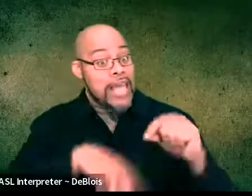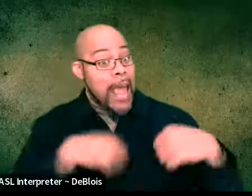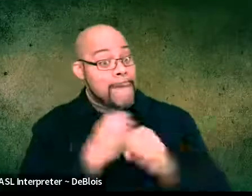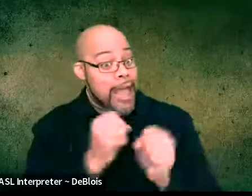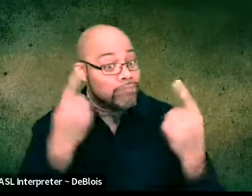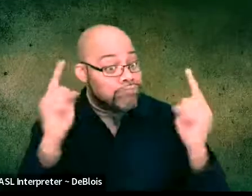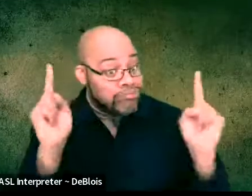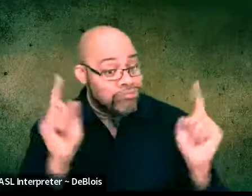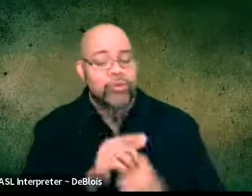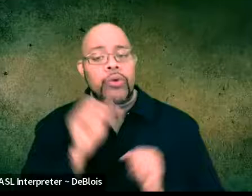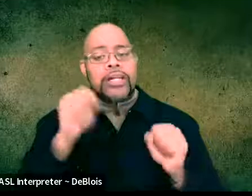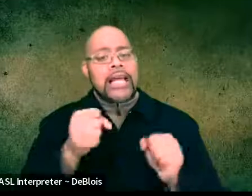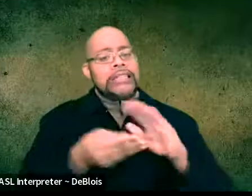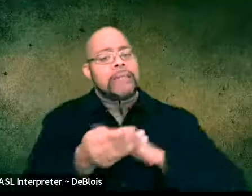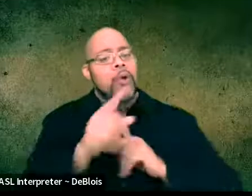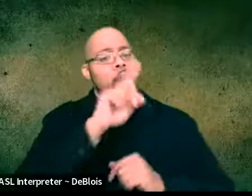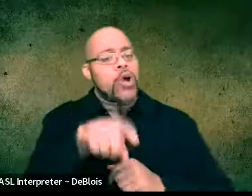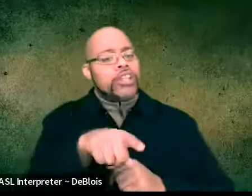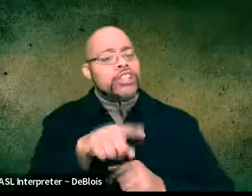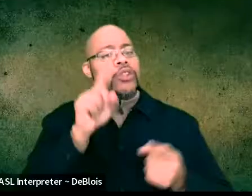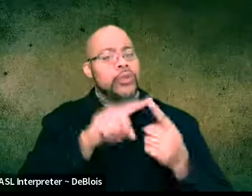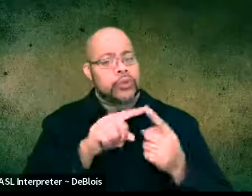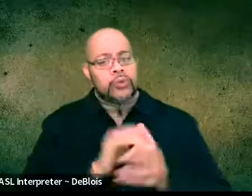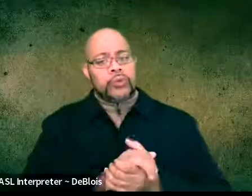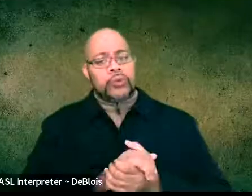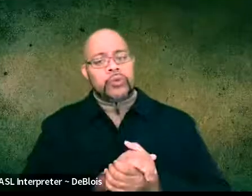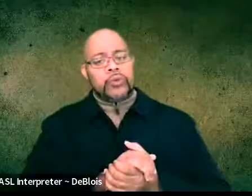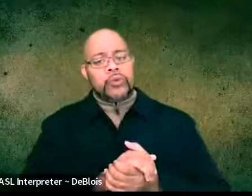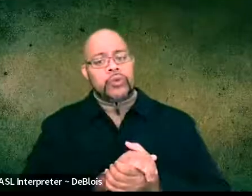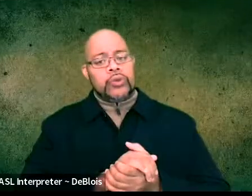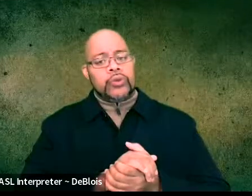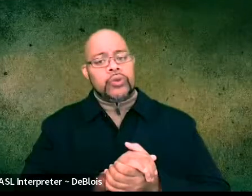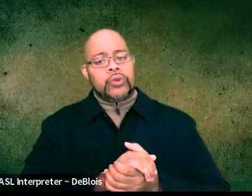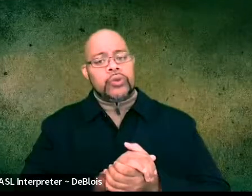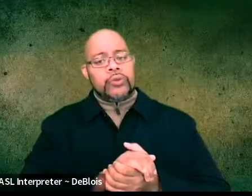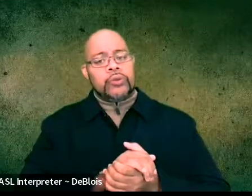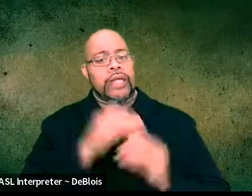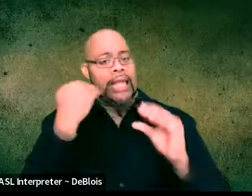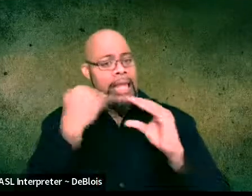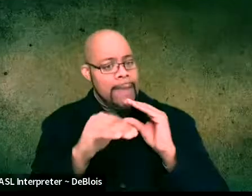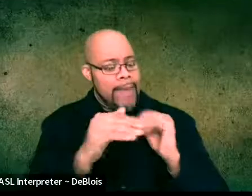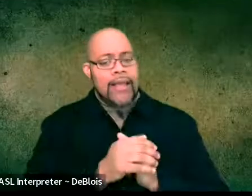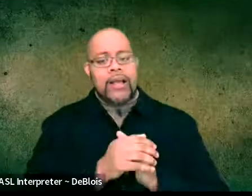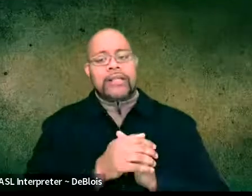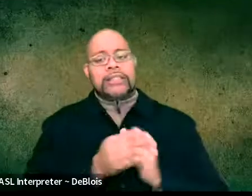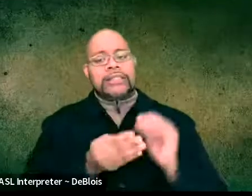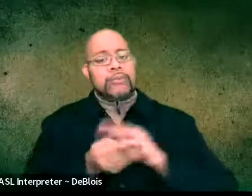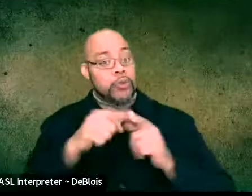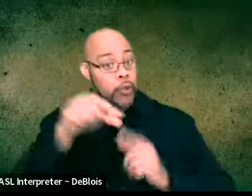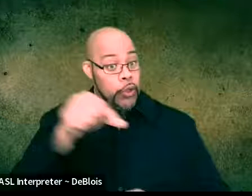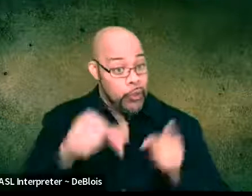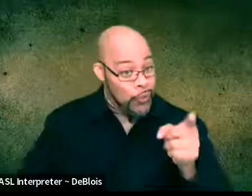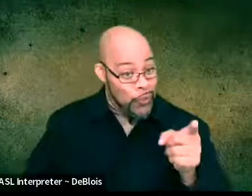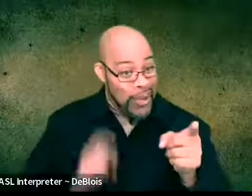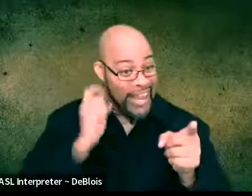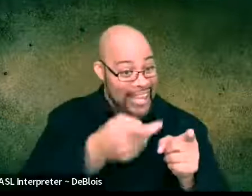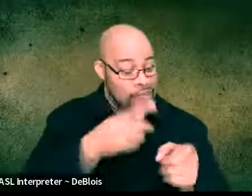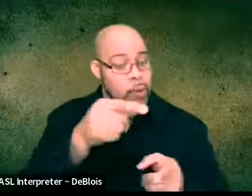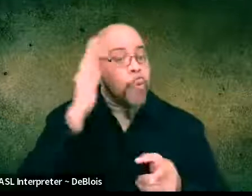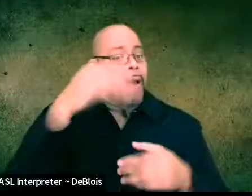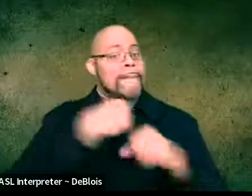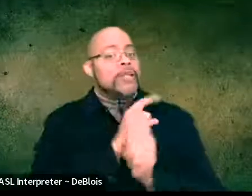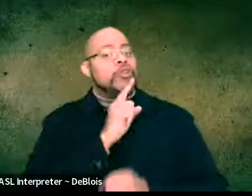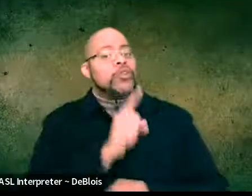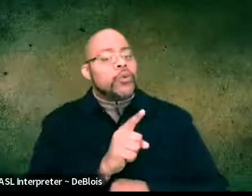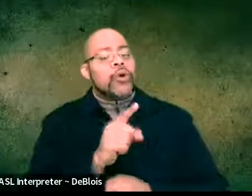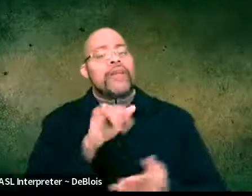it, you can submit your questions to me. You can submit it to our email. You submit it to Q, and she will make